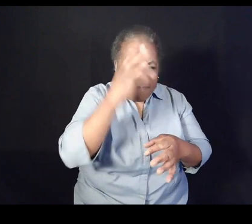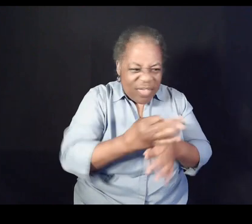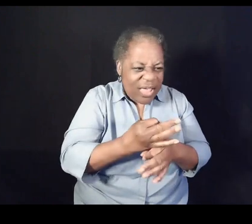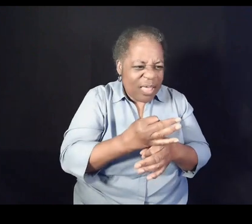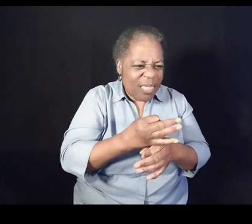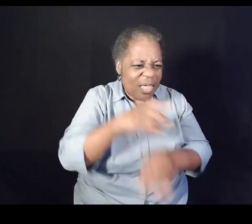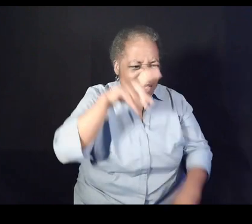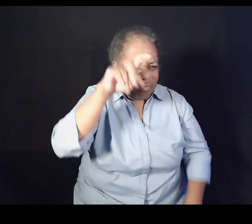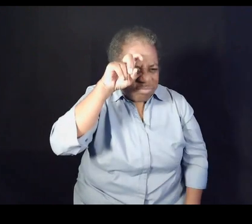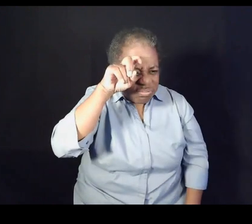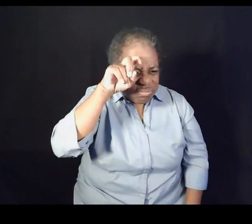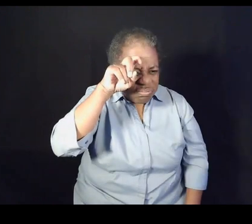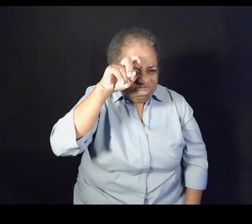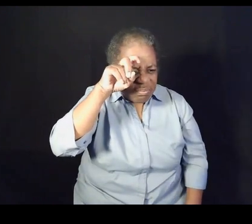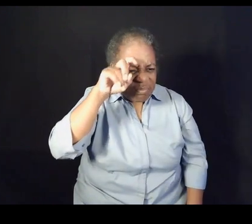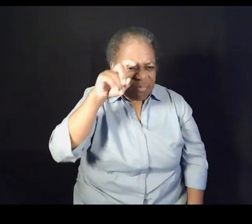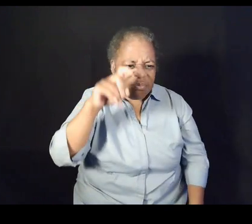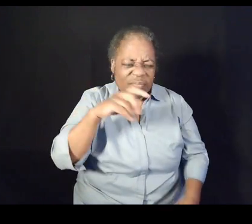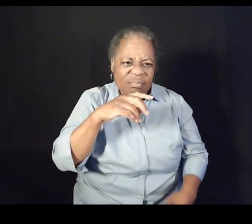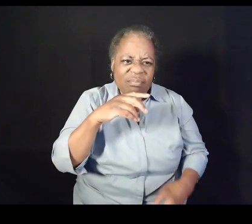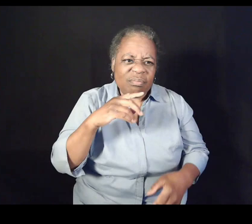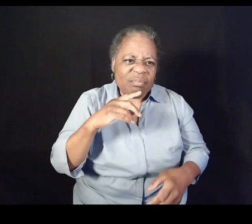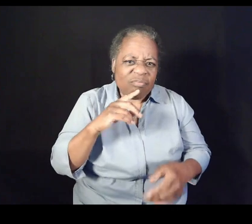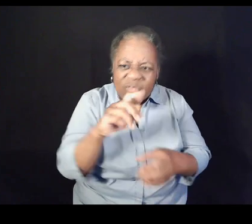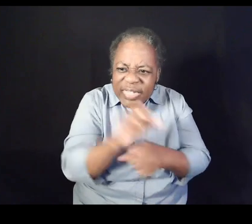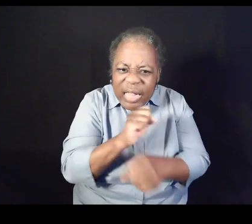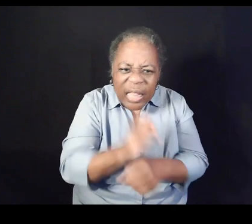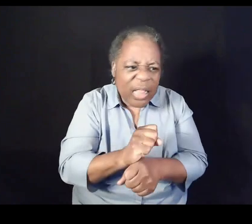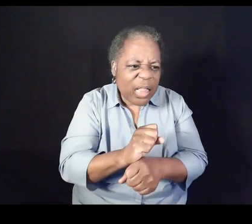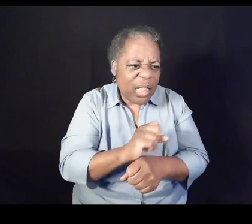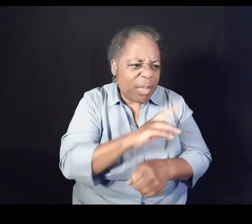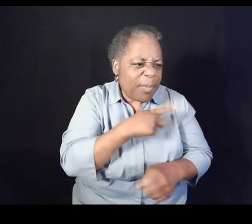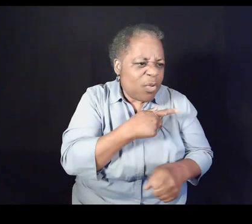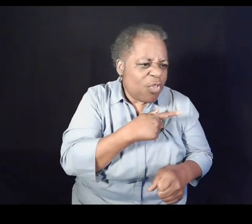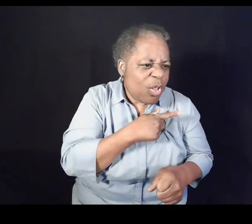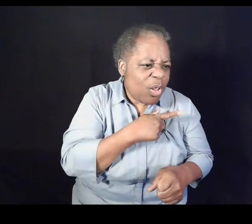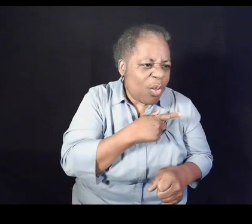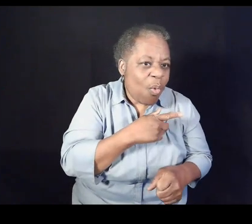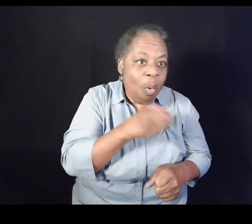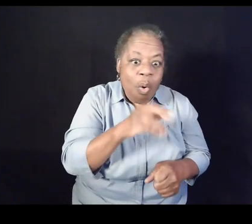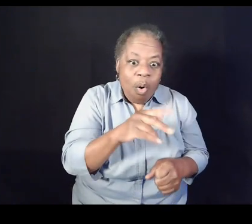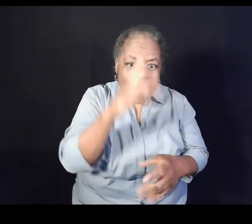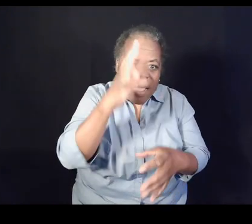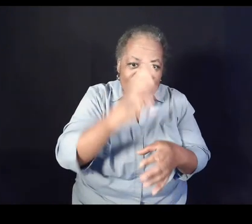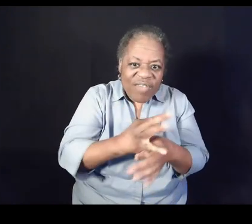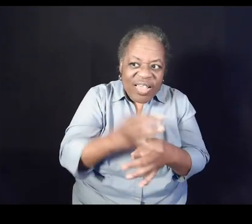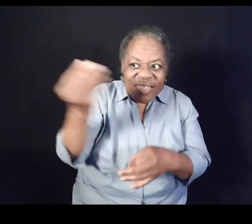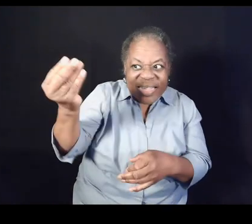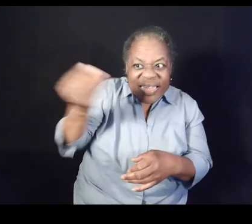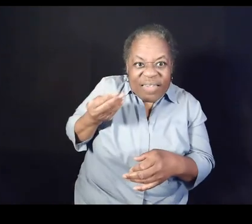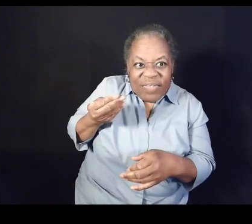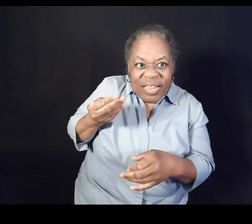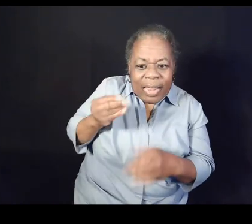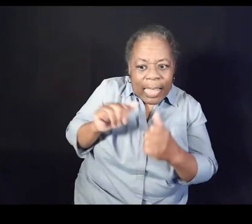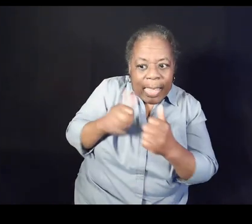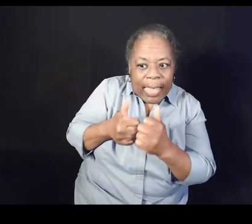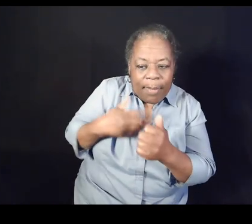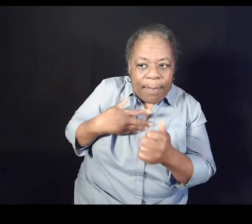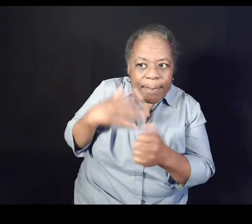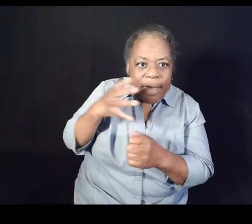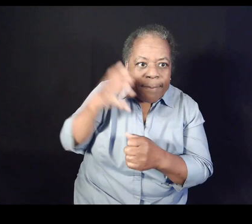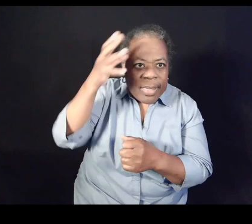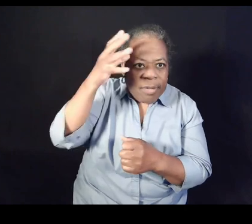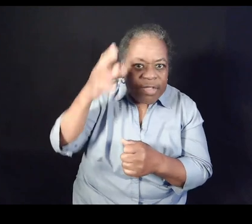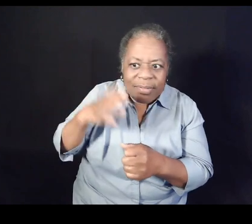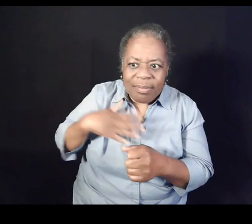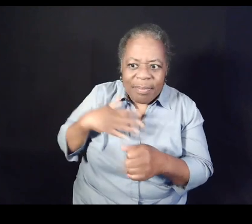it real and personal? Or had it simply been handed to me by my parents and my church?